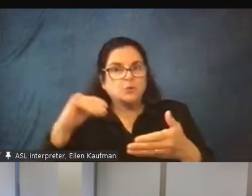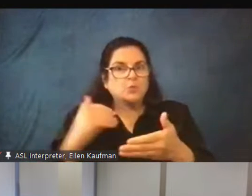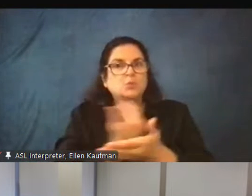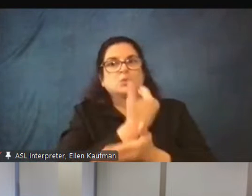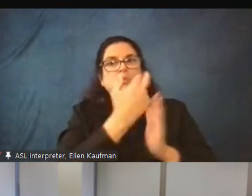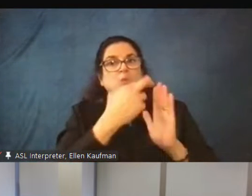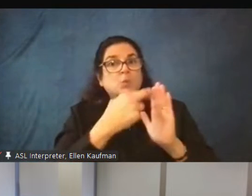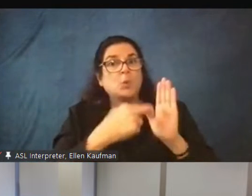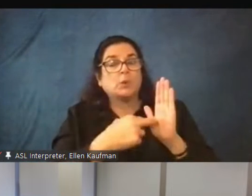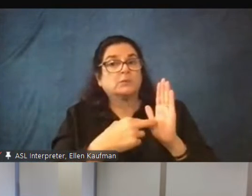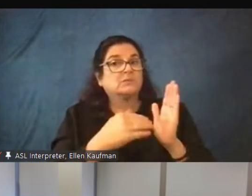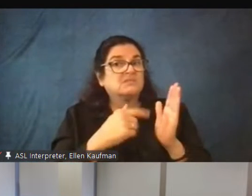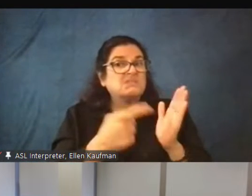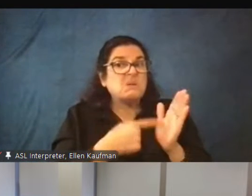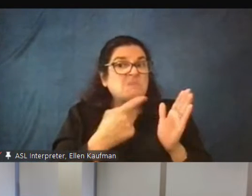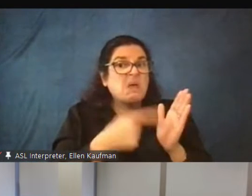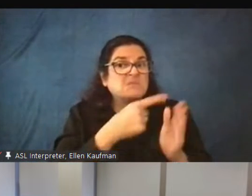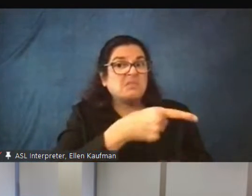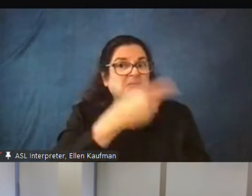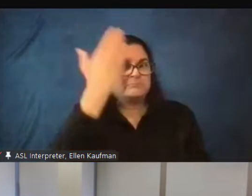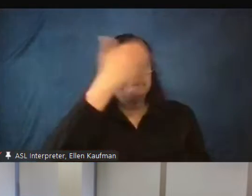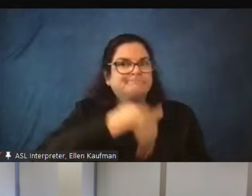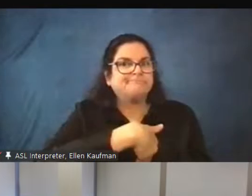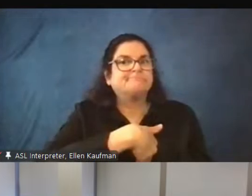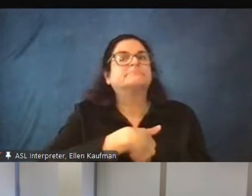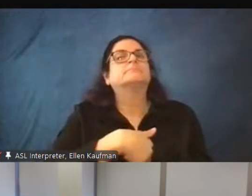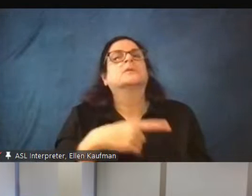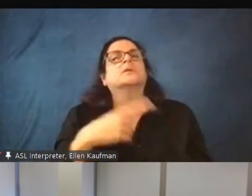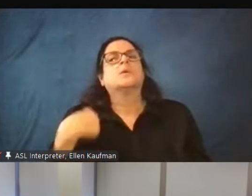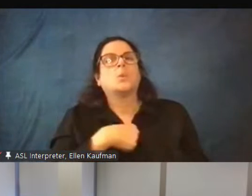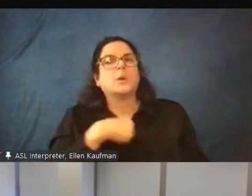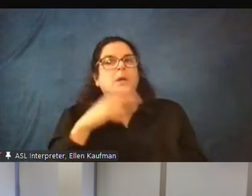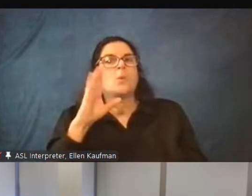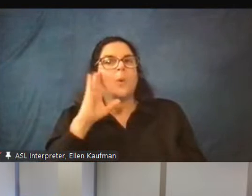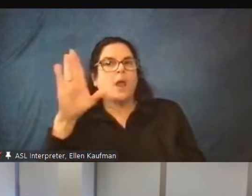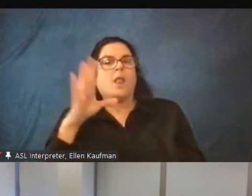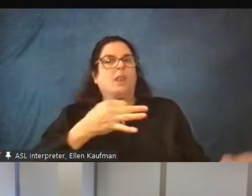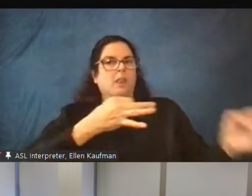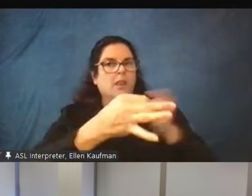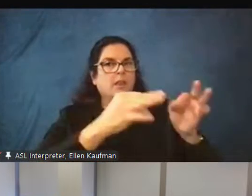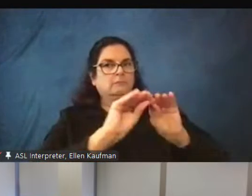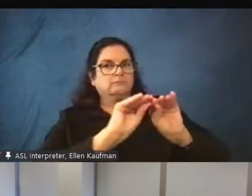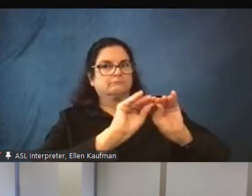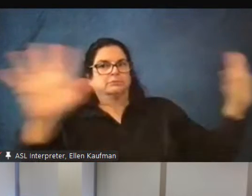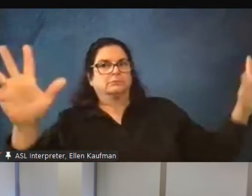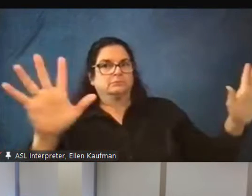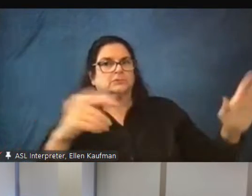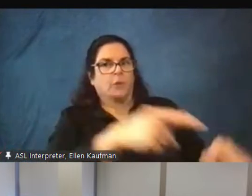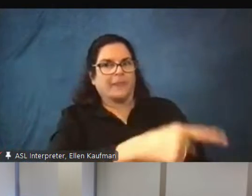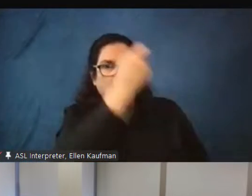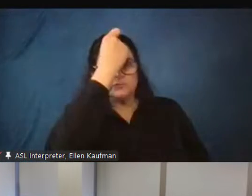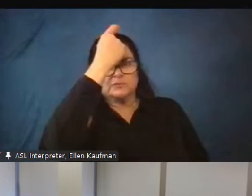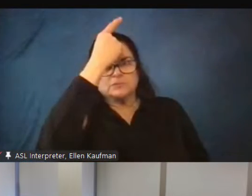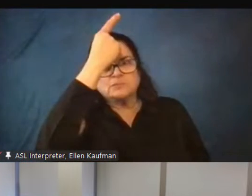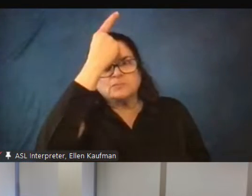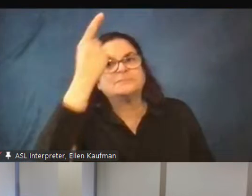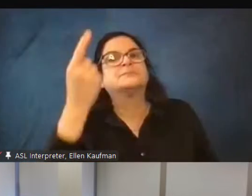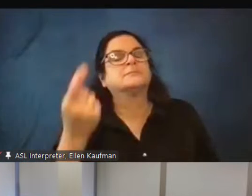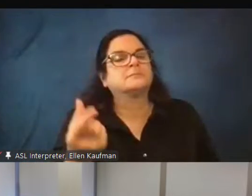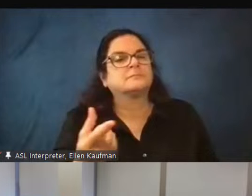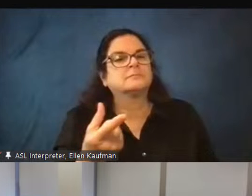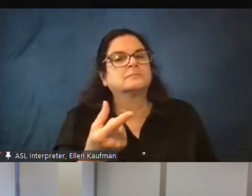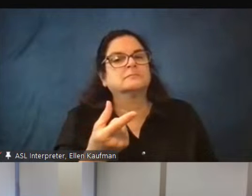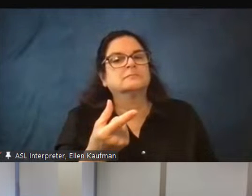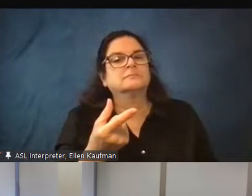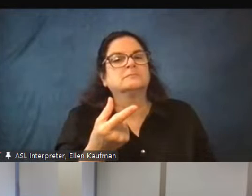it. So we're gonna really try to bring it to their attention. But they do ask for quite a bit of information. So I am anticipating that until